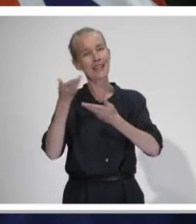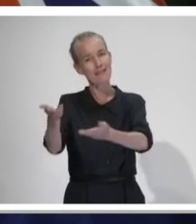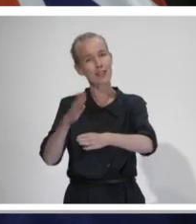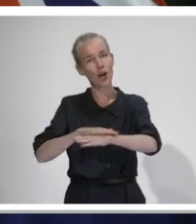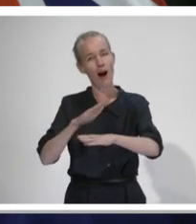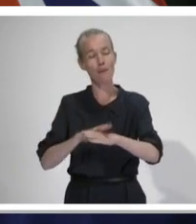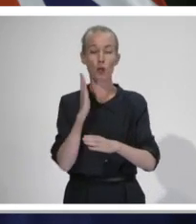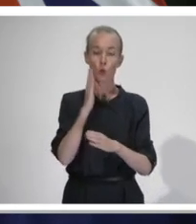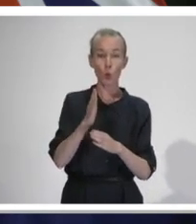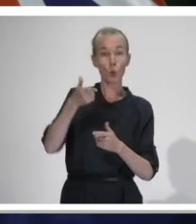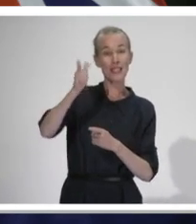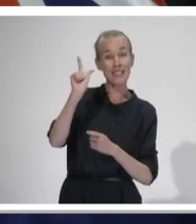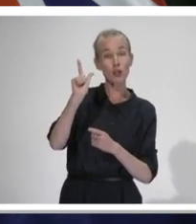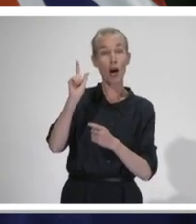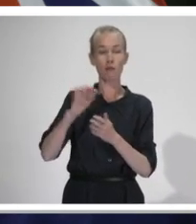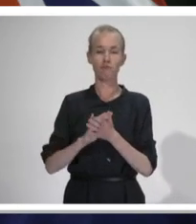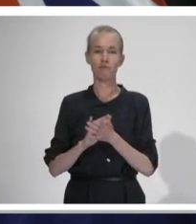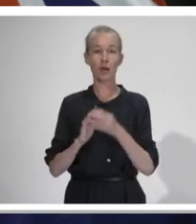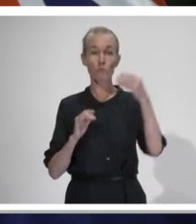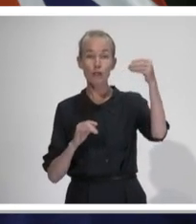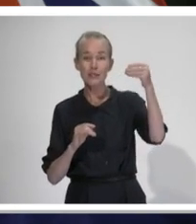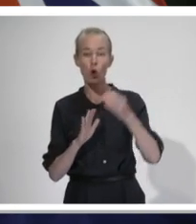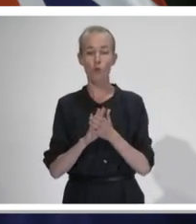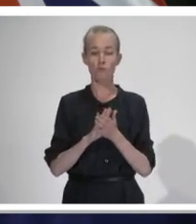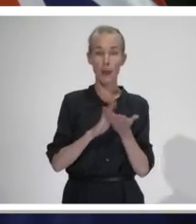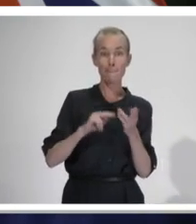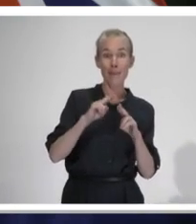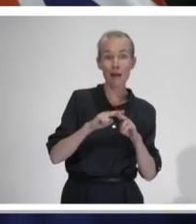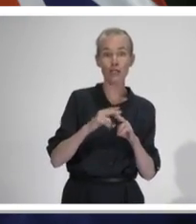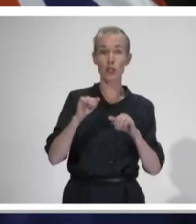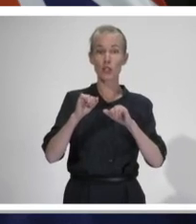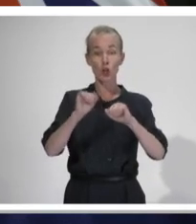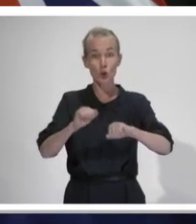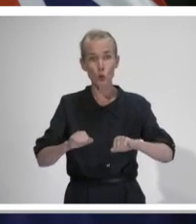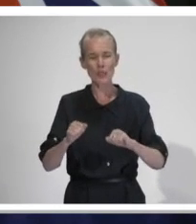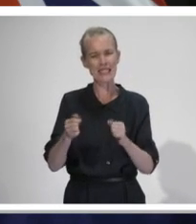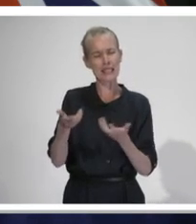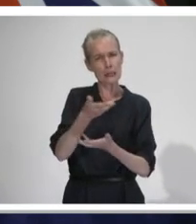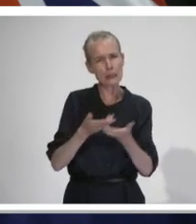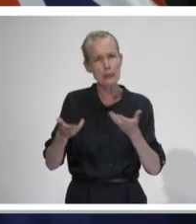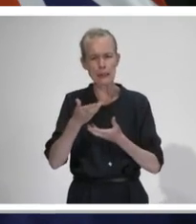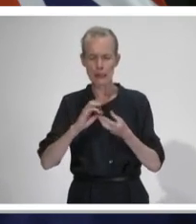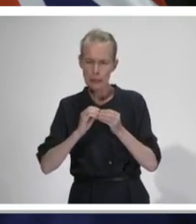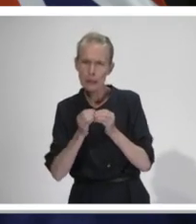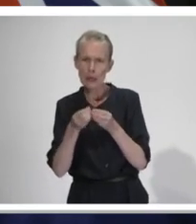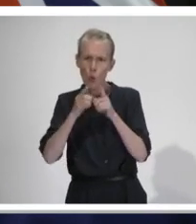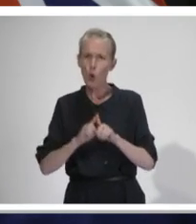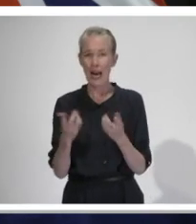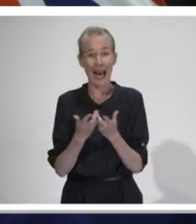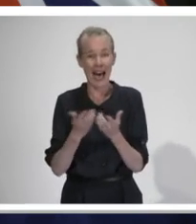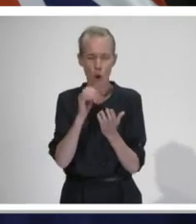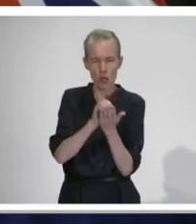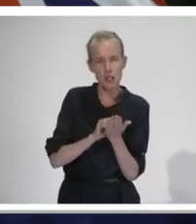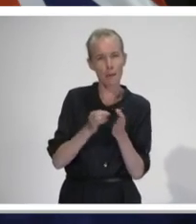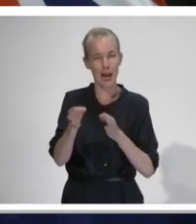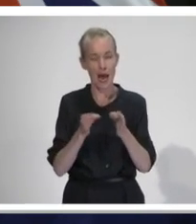teachers, principals, parents and students to make sure we can make this work. I understand there is discussions this afternoon between